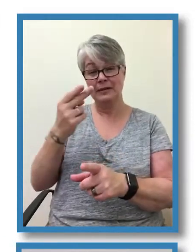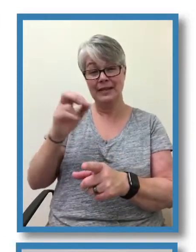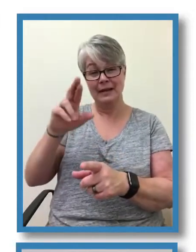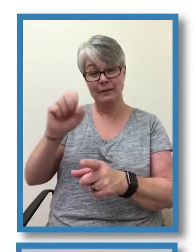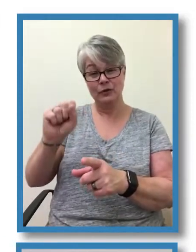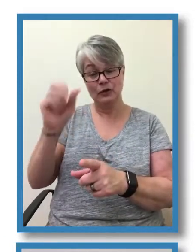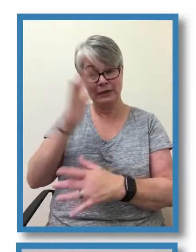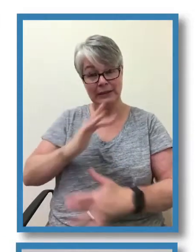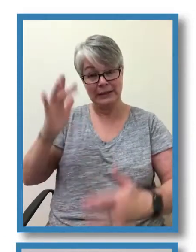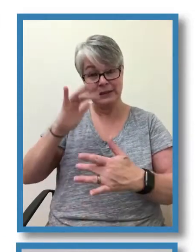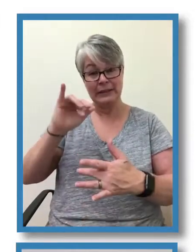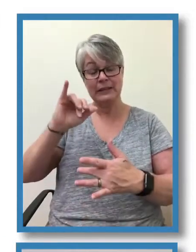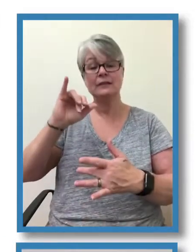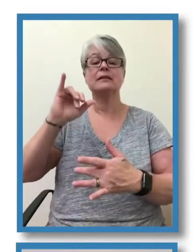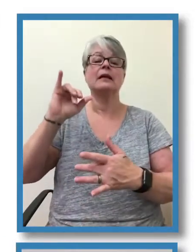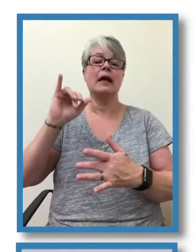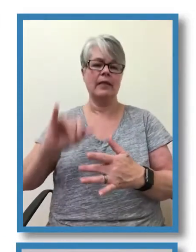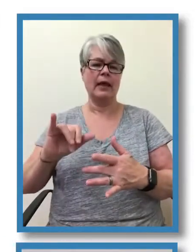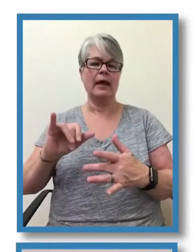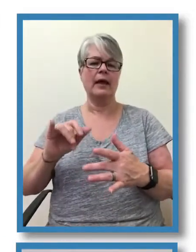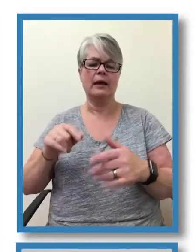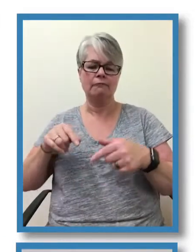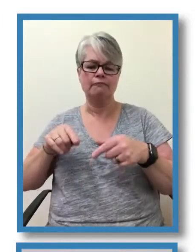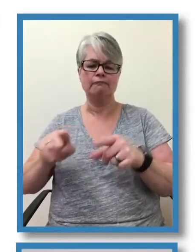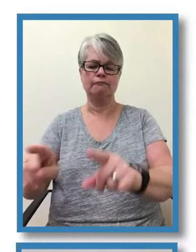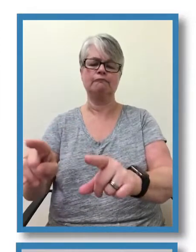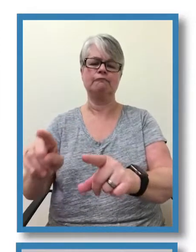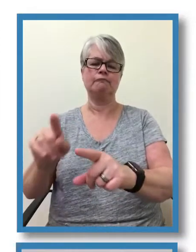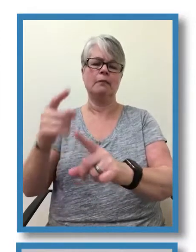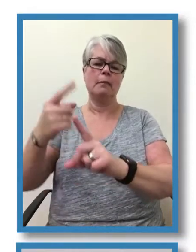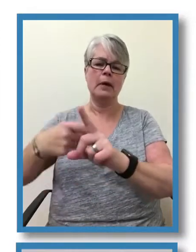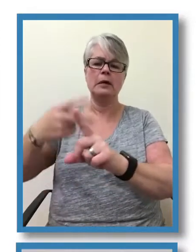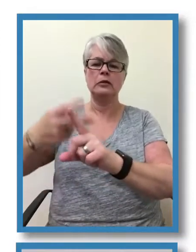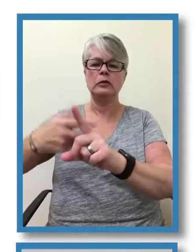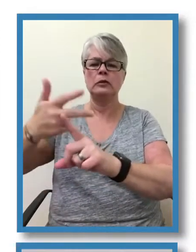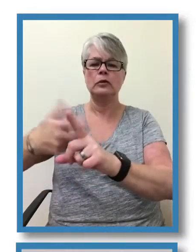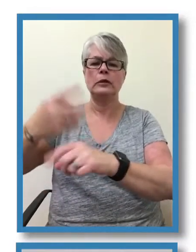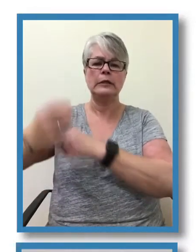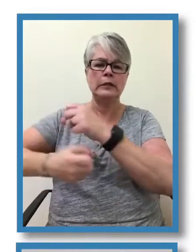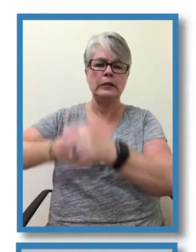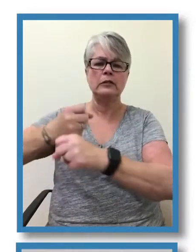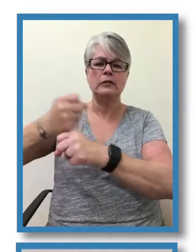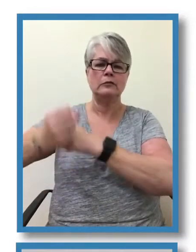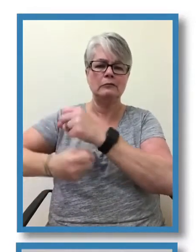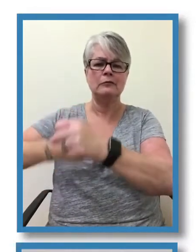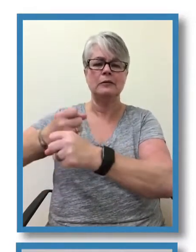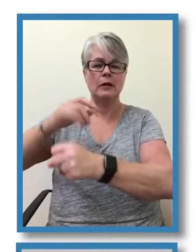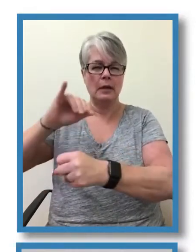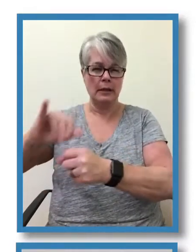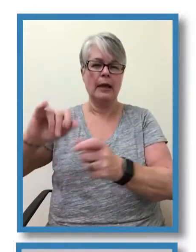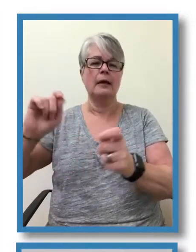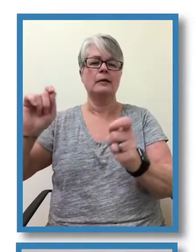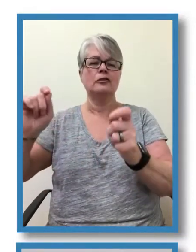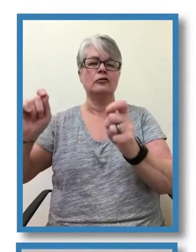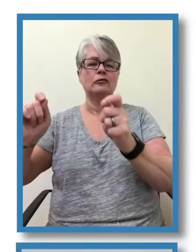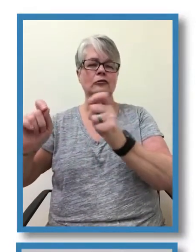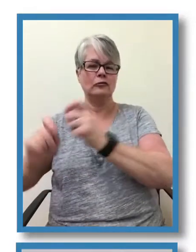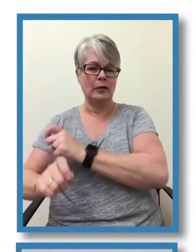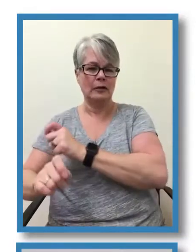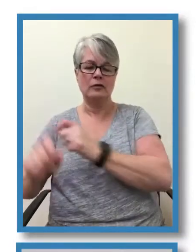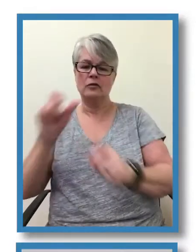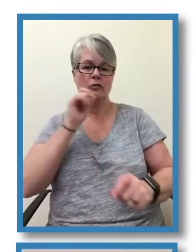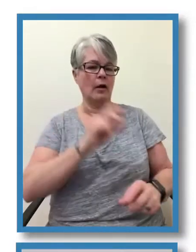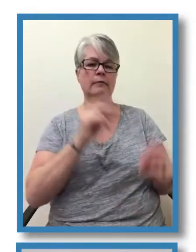something like delirium. So some of you may have seen delirium, which is that acute confusional state you may see in an older person, say